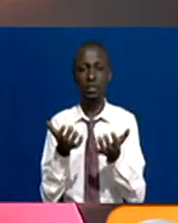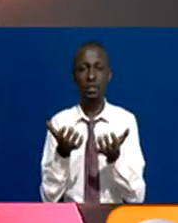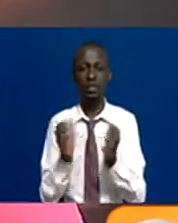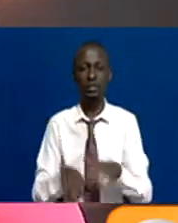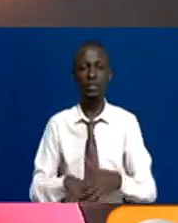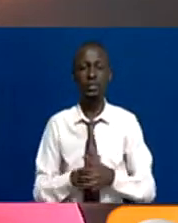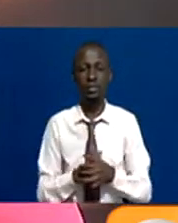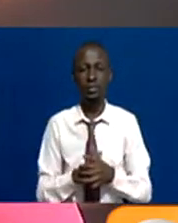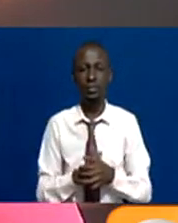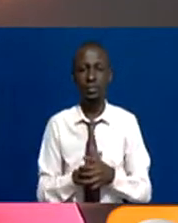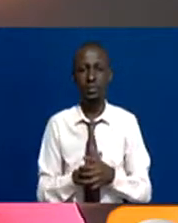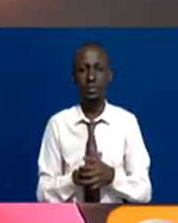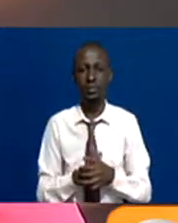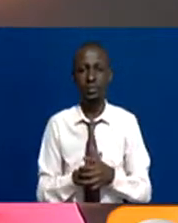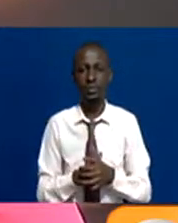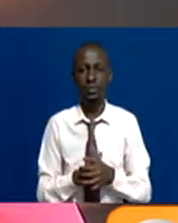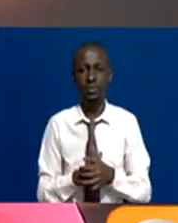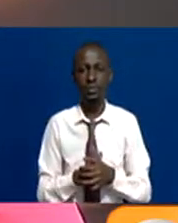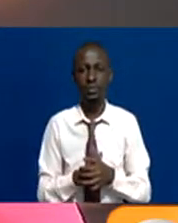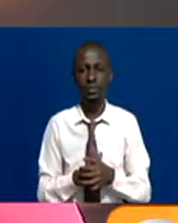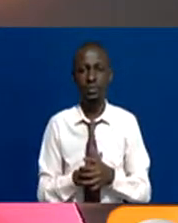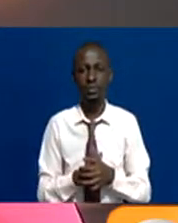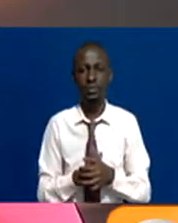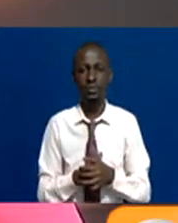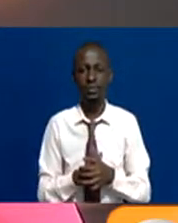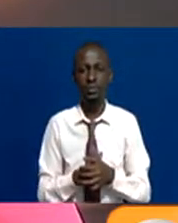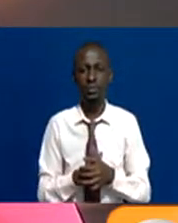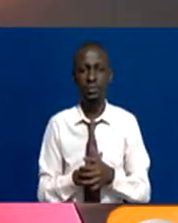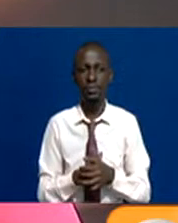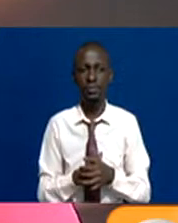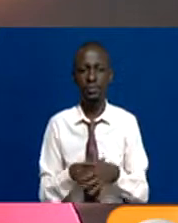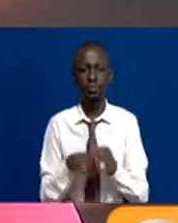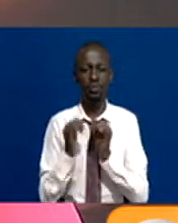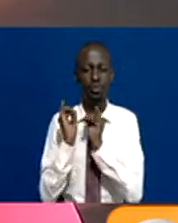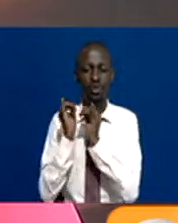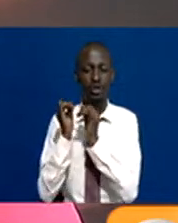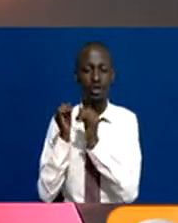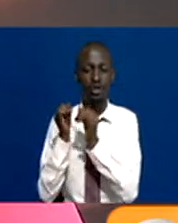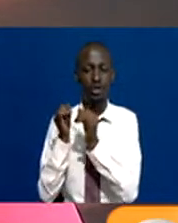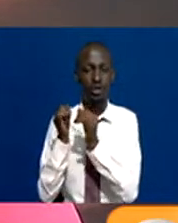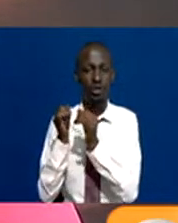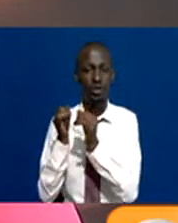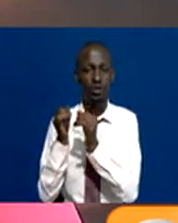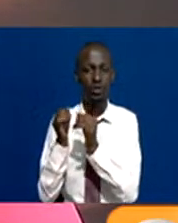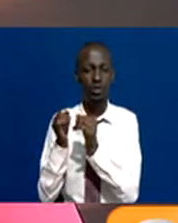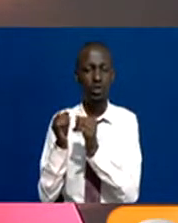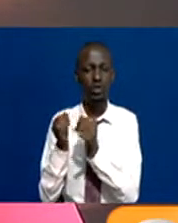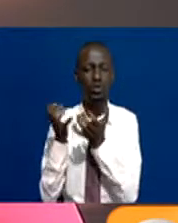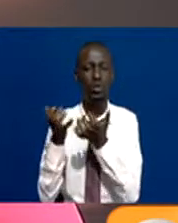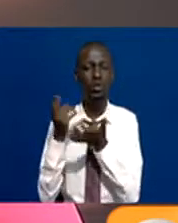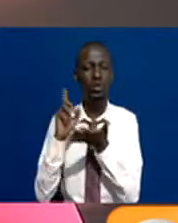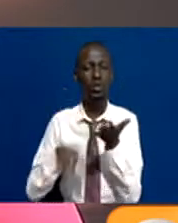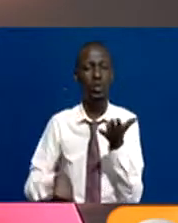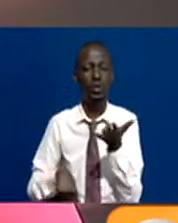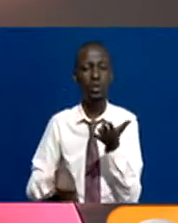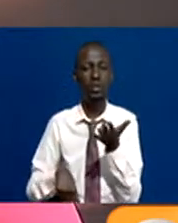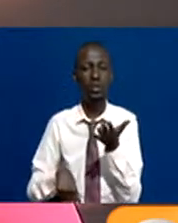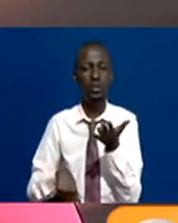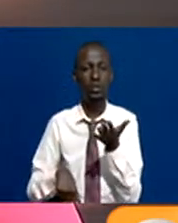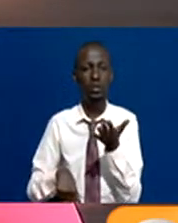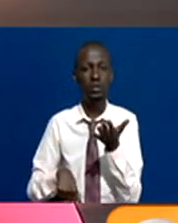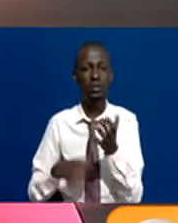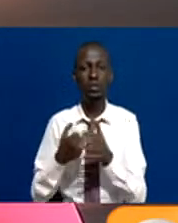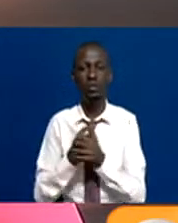made. So what does this individual need? What are their needs? And we don't have a